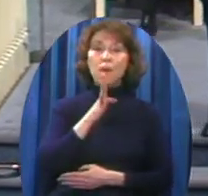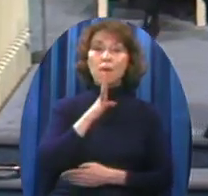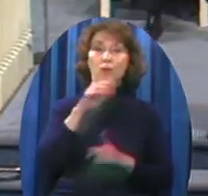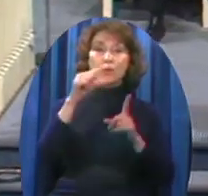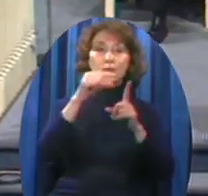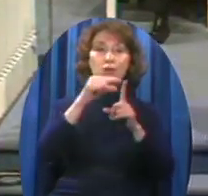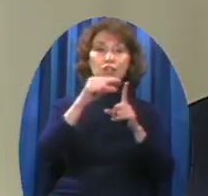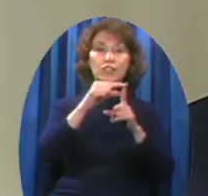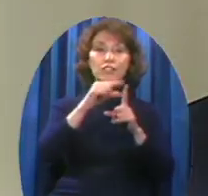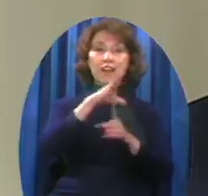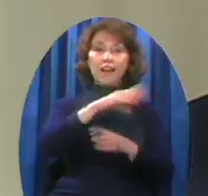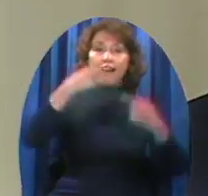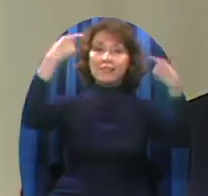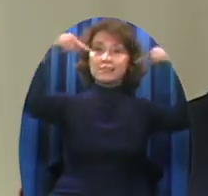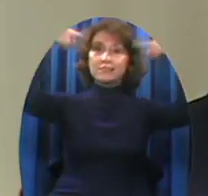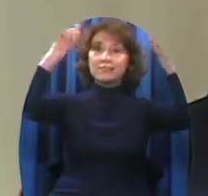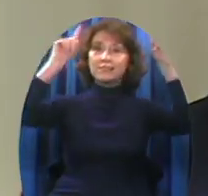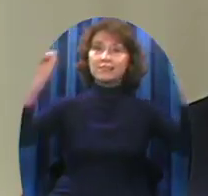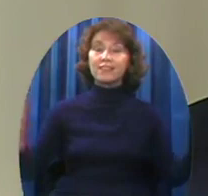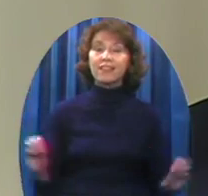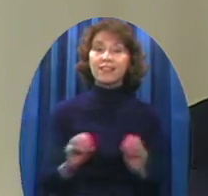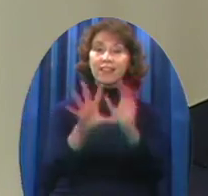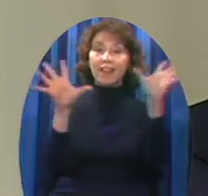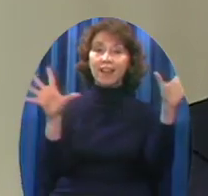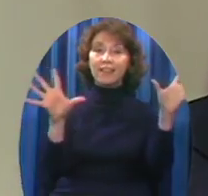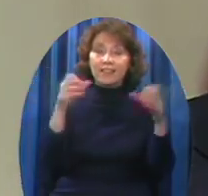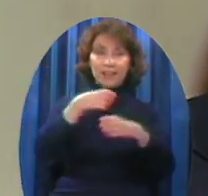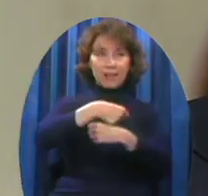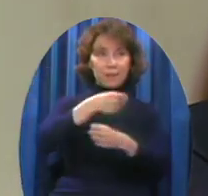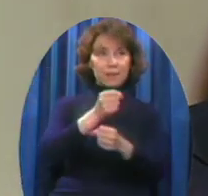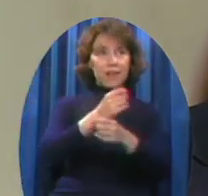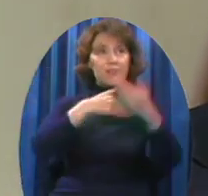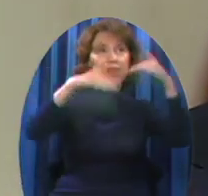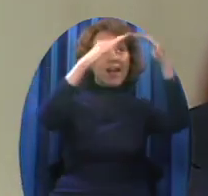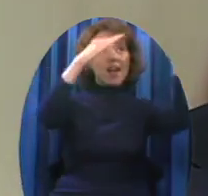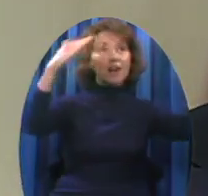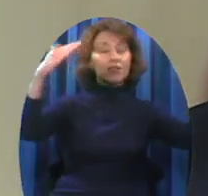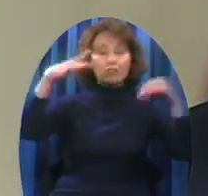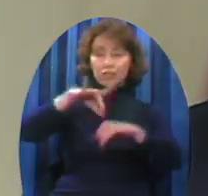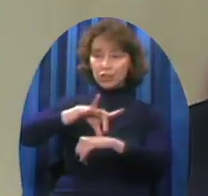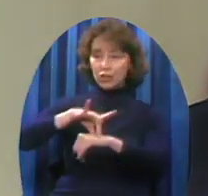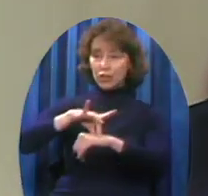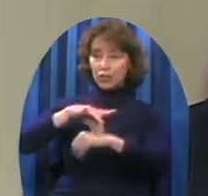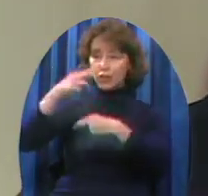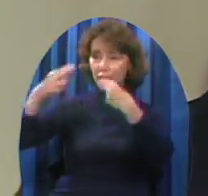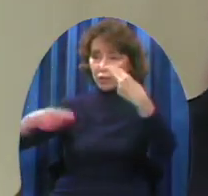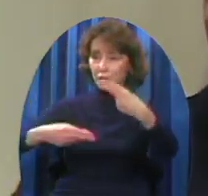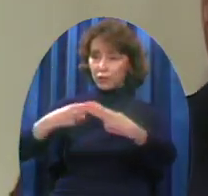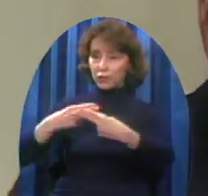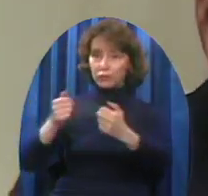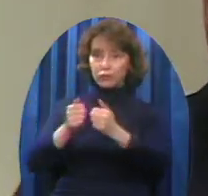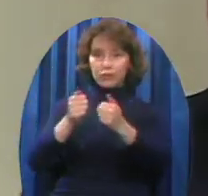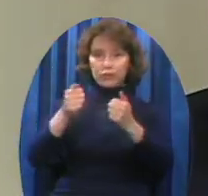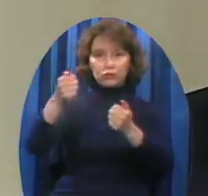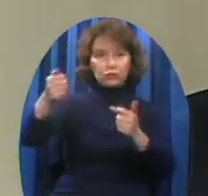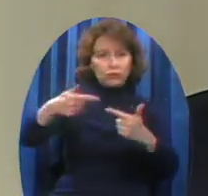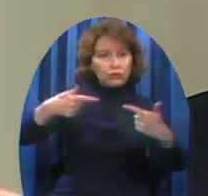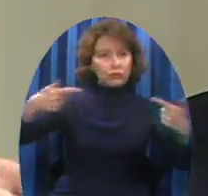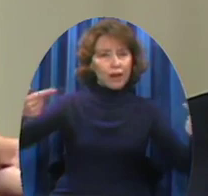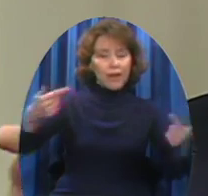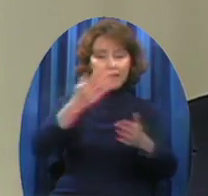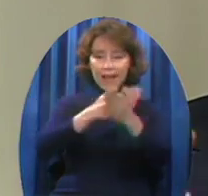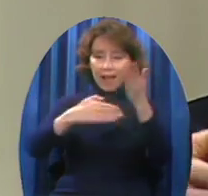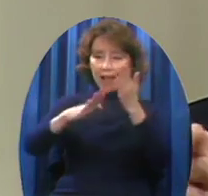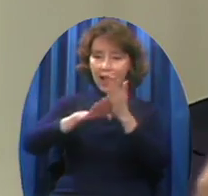there was. He made the heavens and the earth and worlds and galaxies beyond. With His great hand, He scooped out the canyons, and with